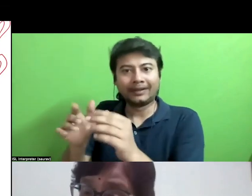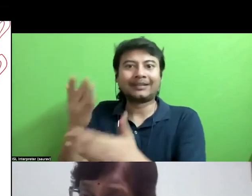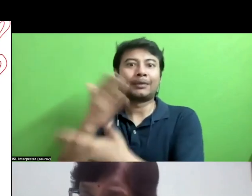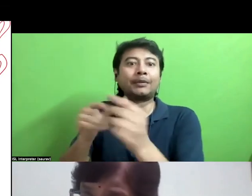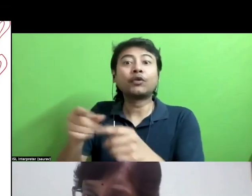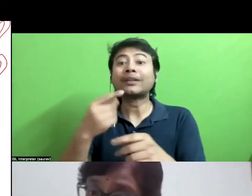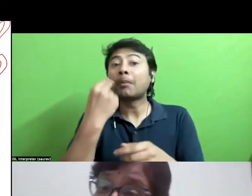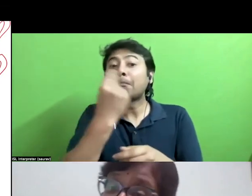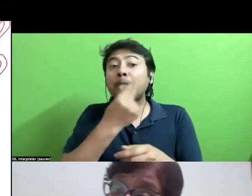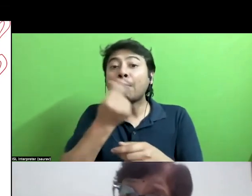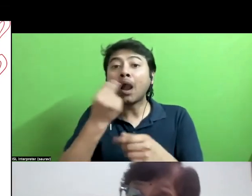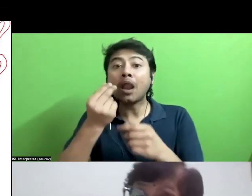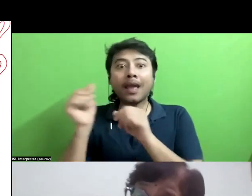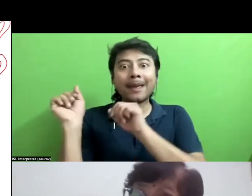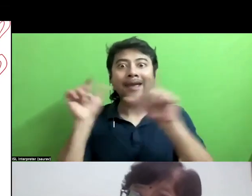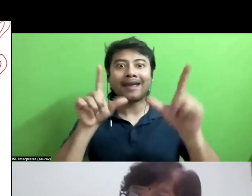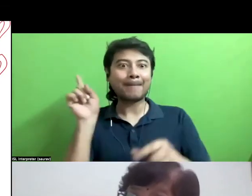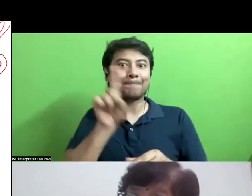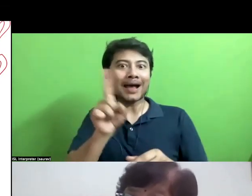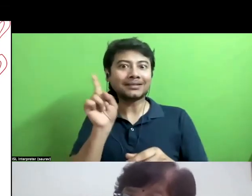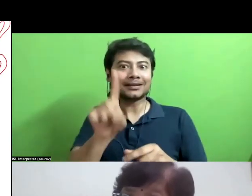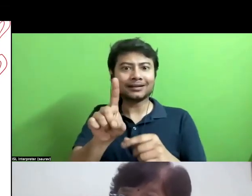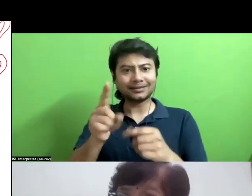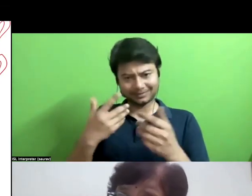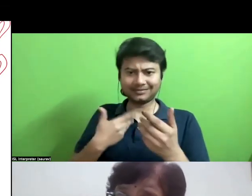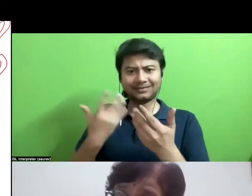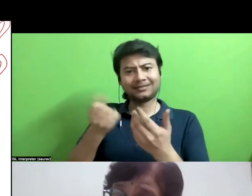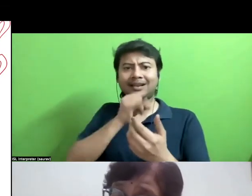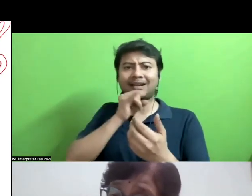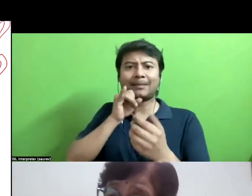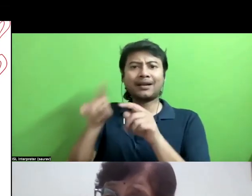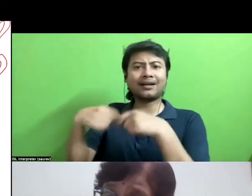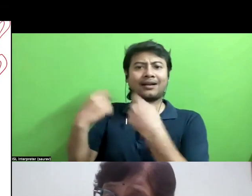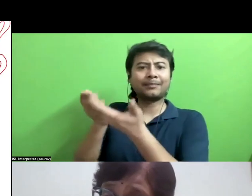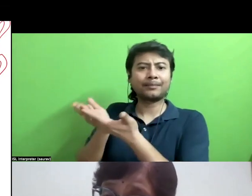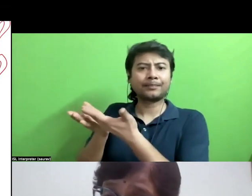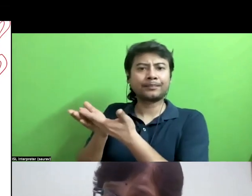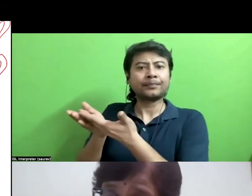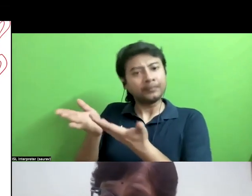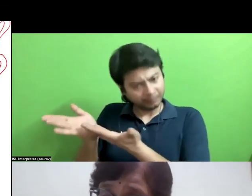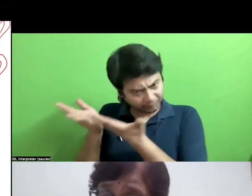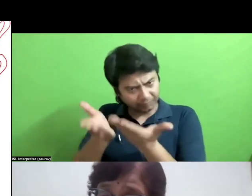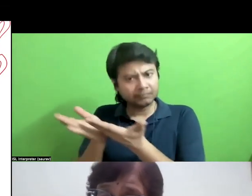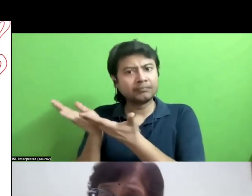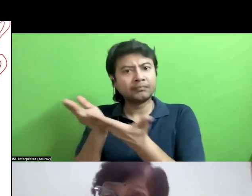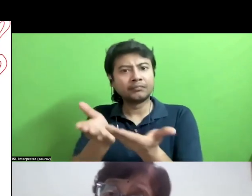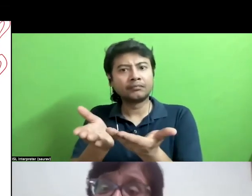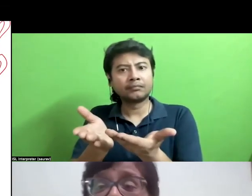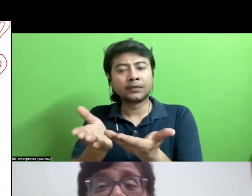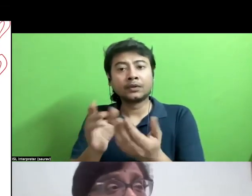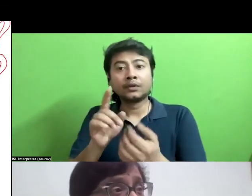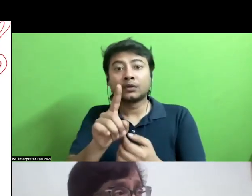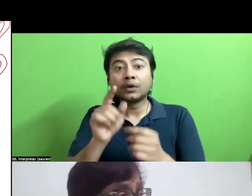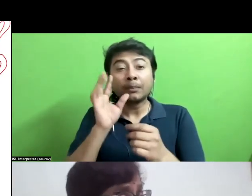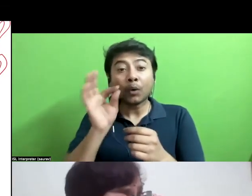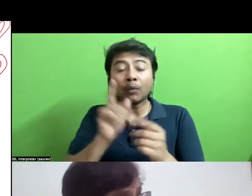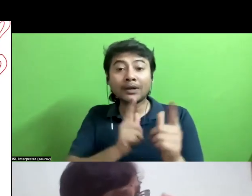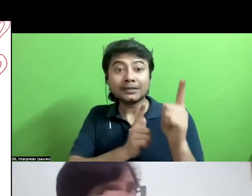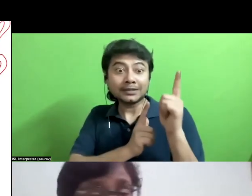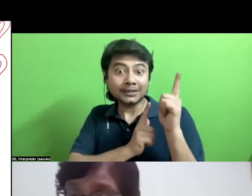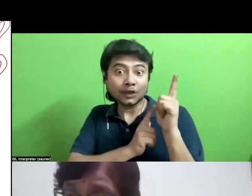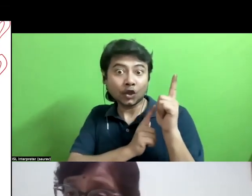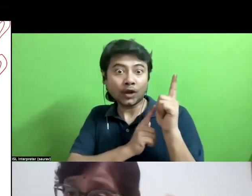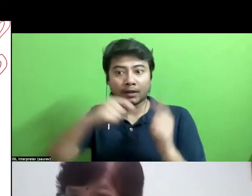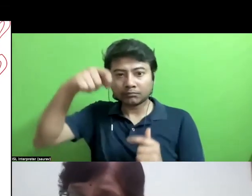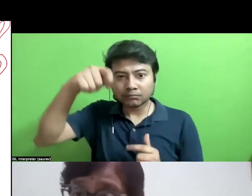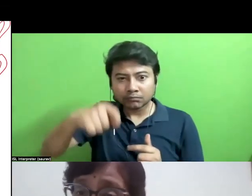ambassadors, learn from them, but ultimately learn, the person who is in the security area has to understand and they